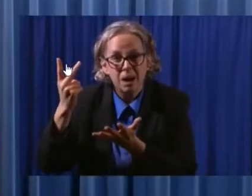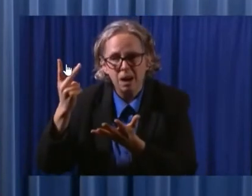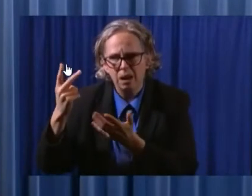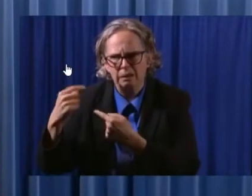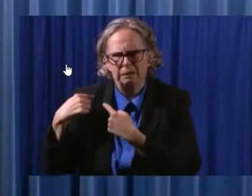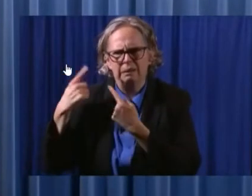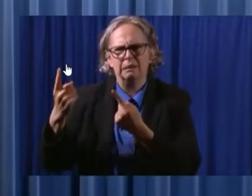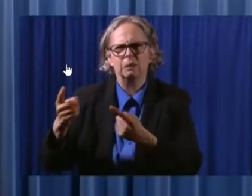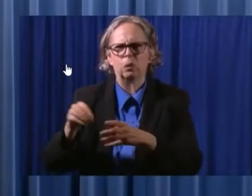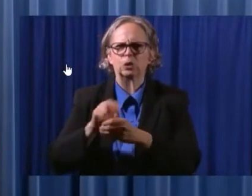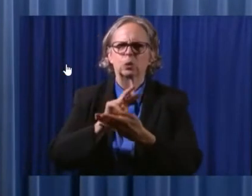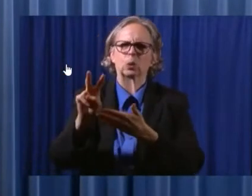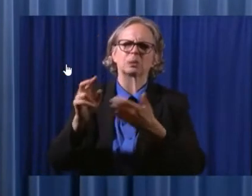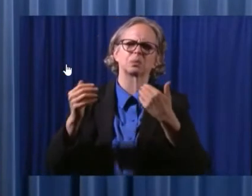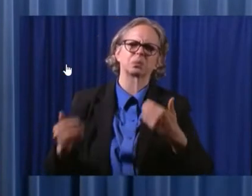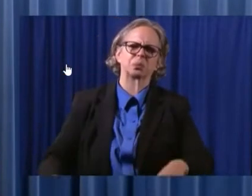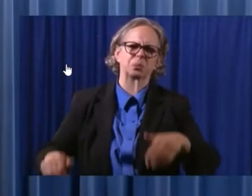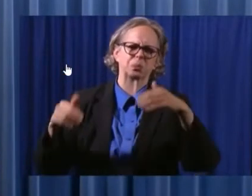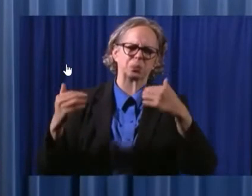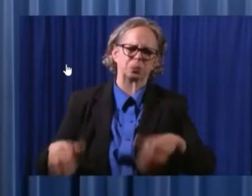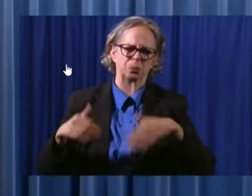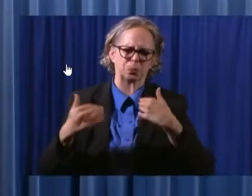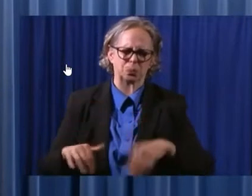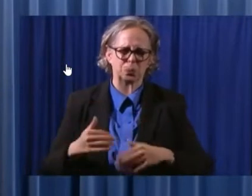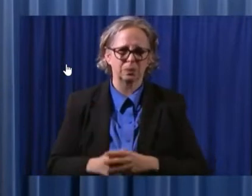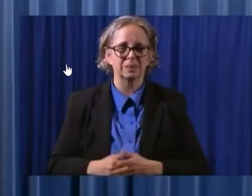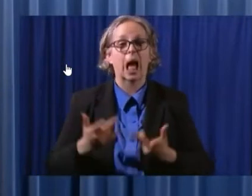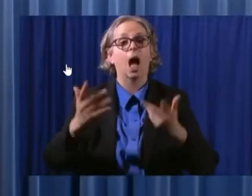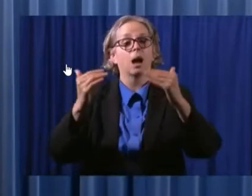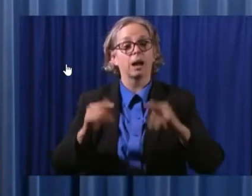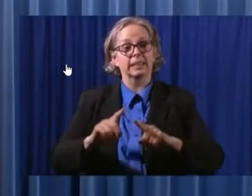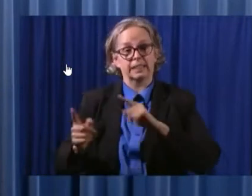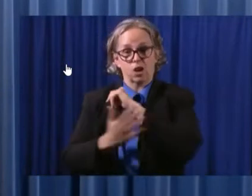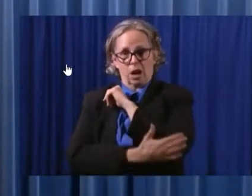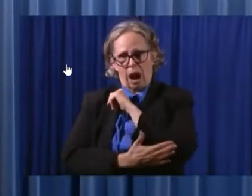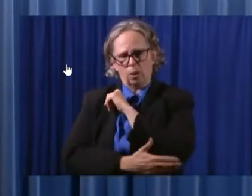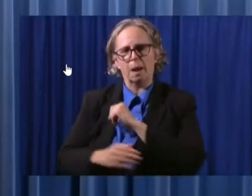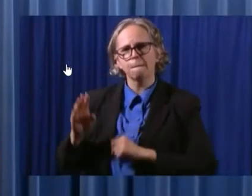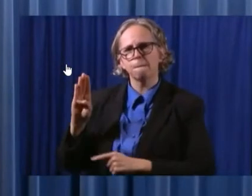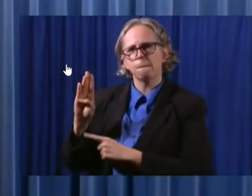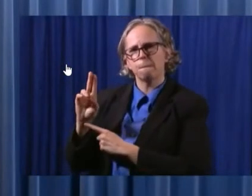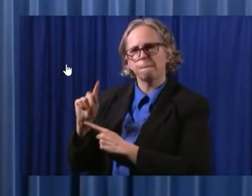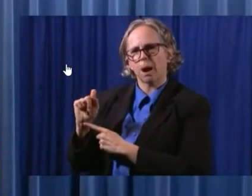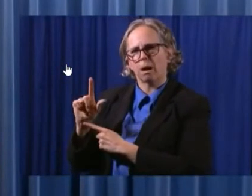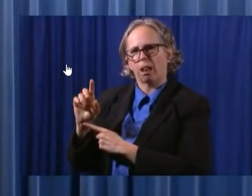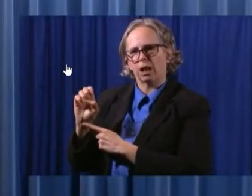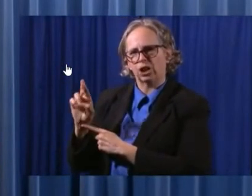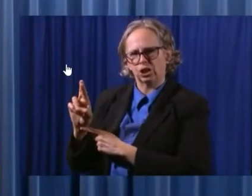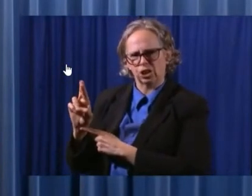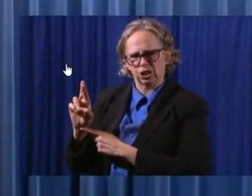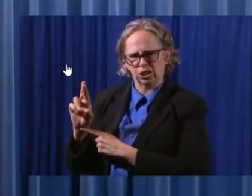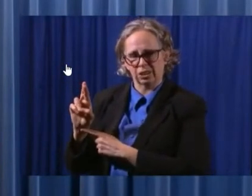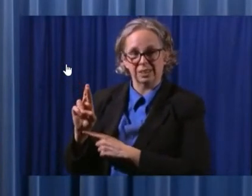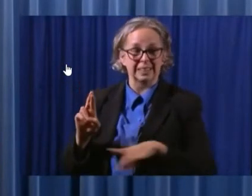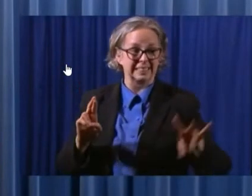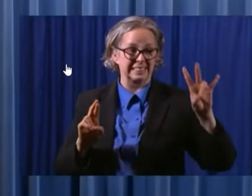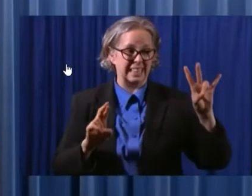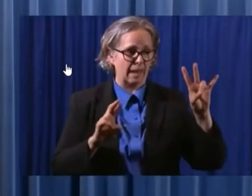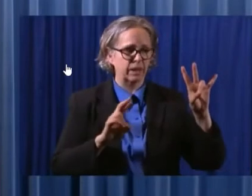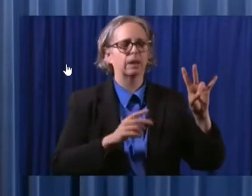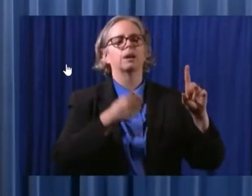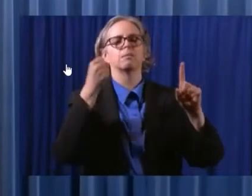Let's go down south of there to Butler County. Butler is meeting 4 of the 7 indicators. New